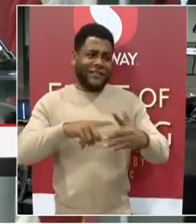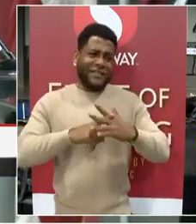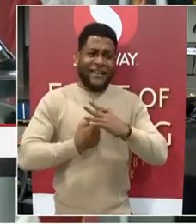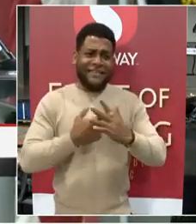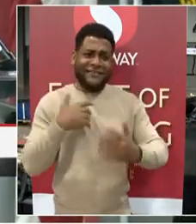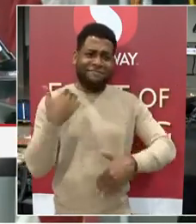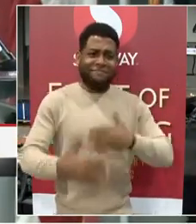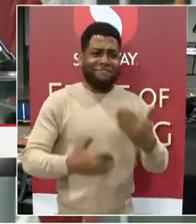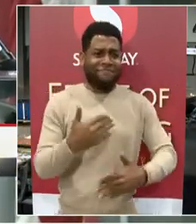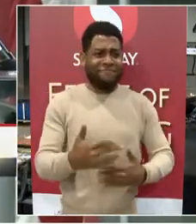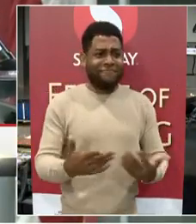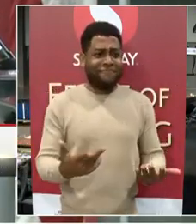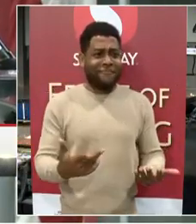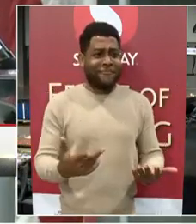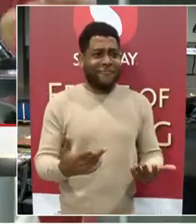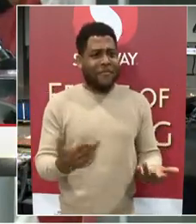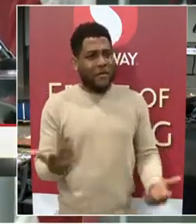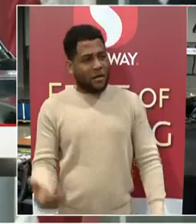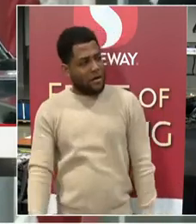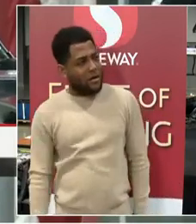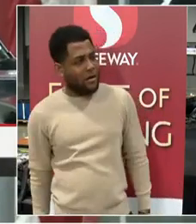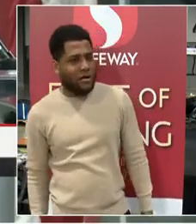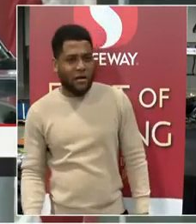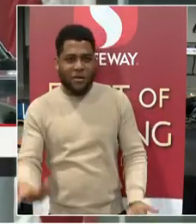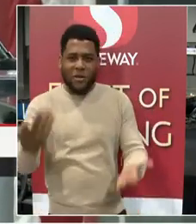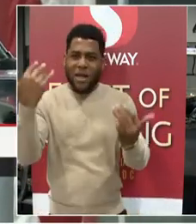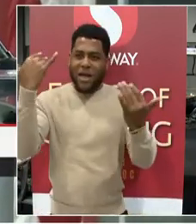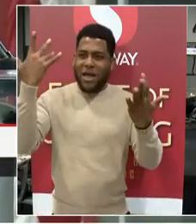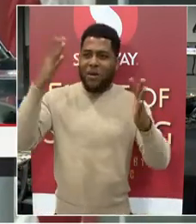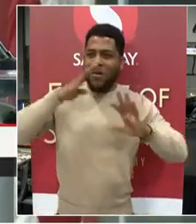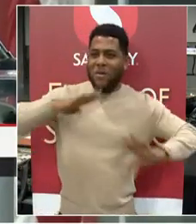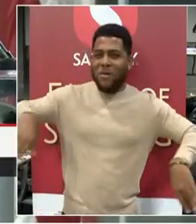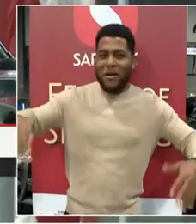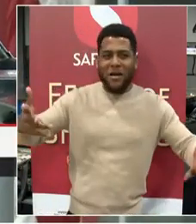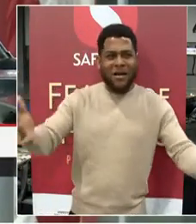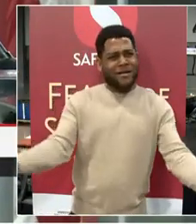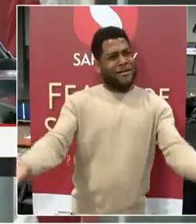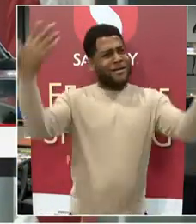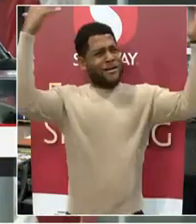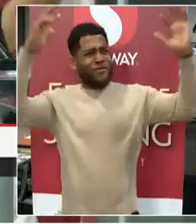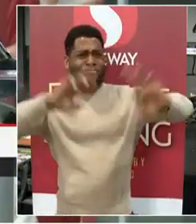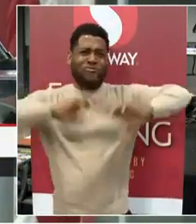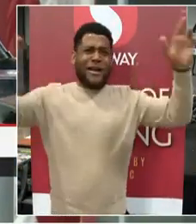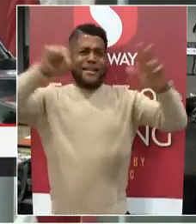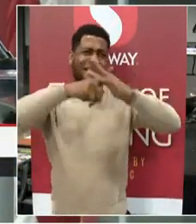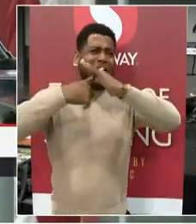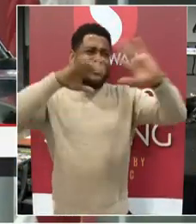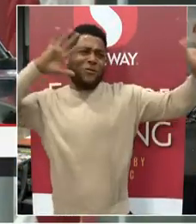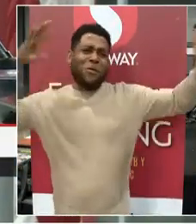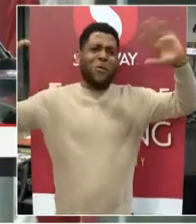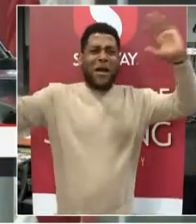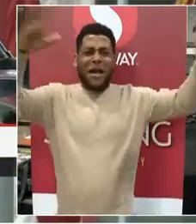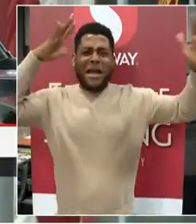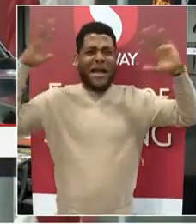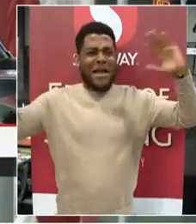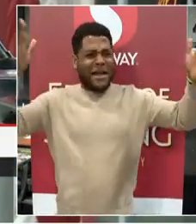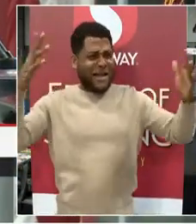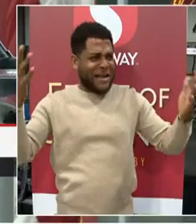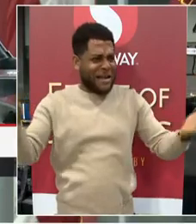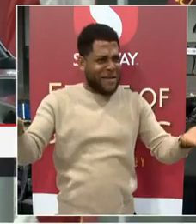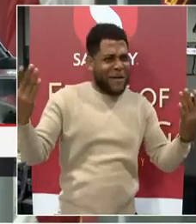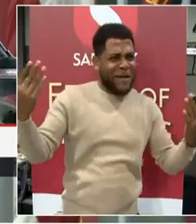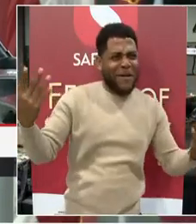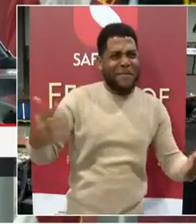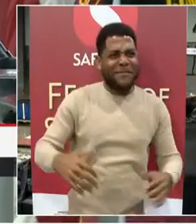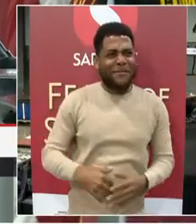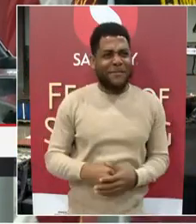I don't know, that was kind of weak. Are y'all ready to get this party started? because there's nothing like music